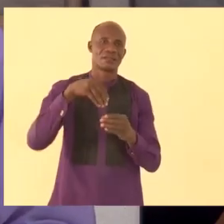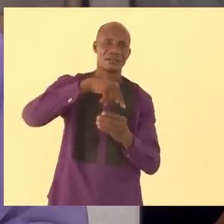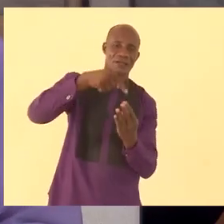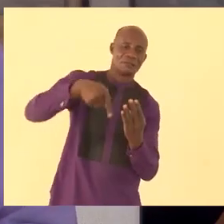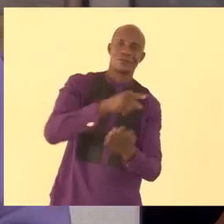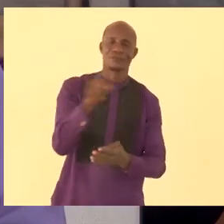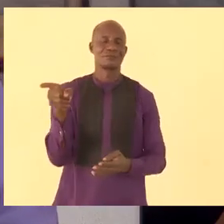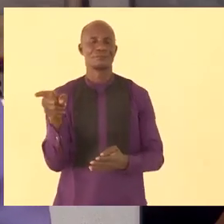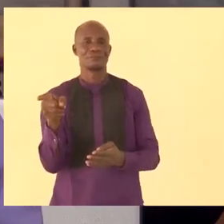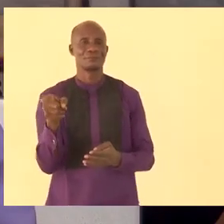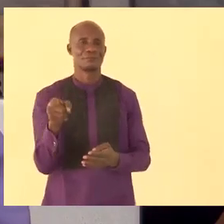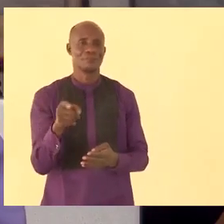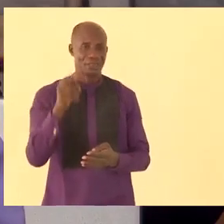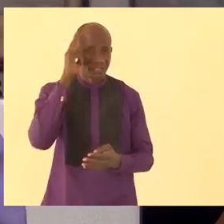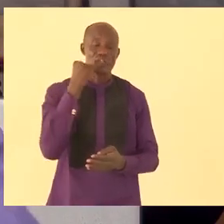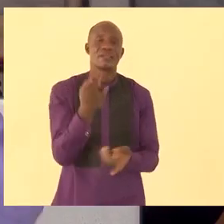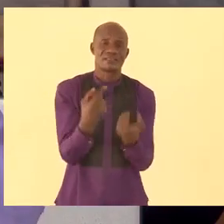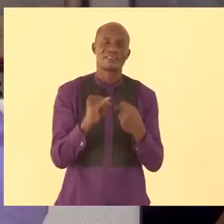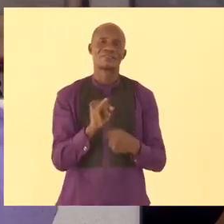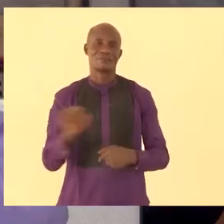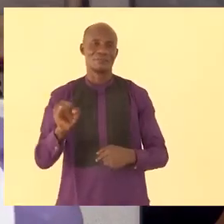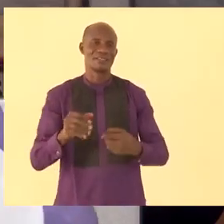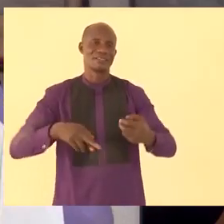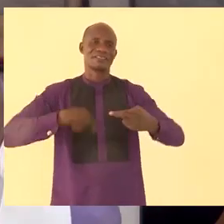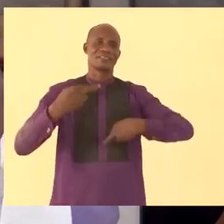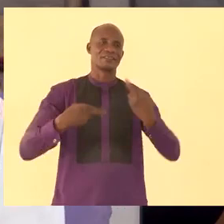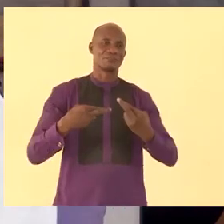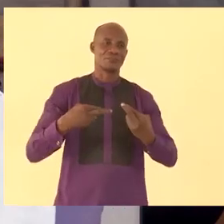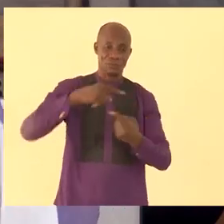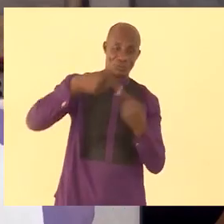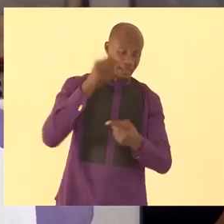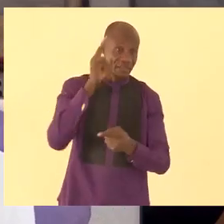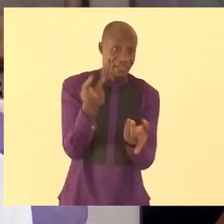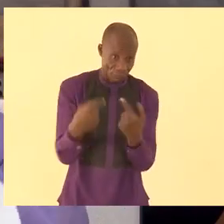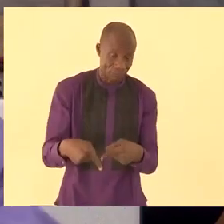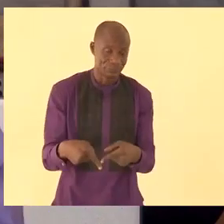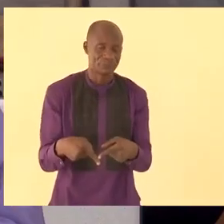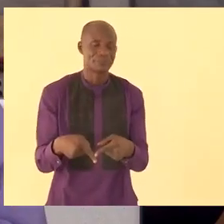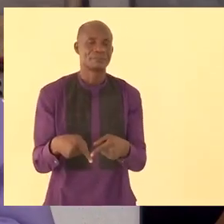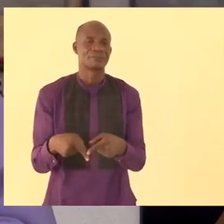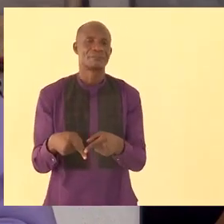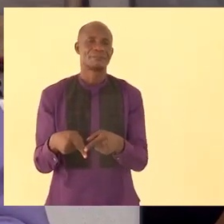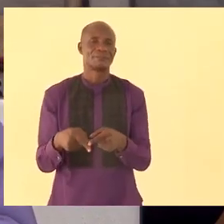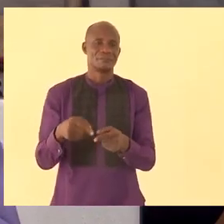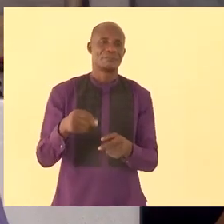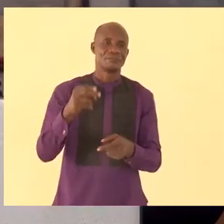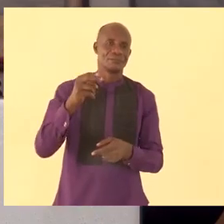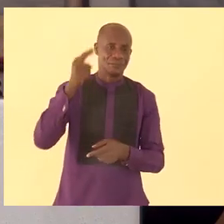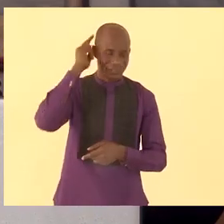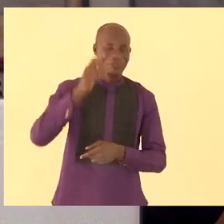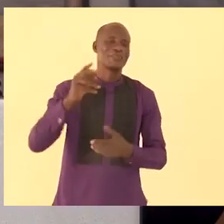midst. Your God is coming. Rejoice. And when he does come, what did he say he will do? He